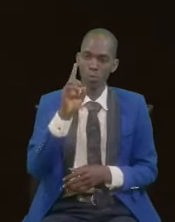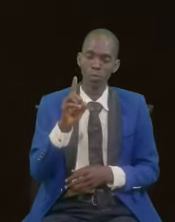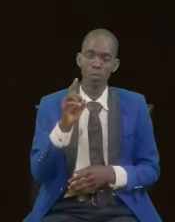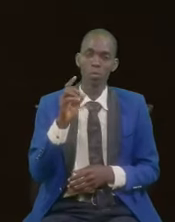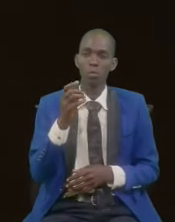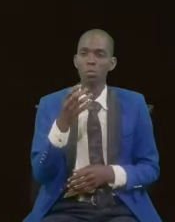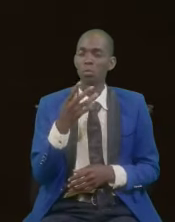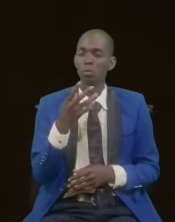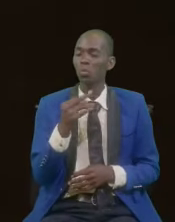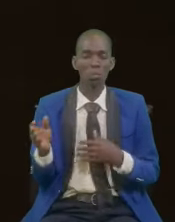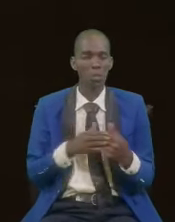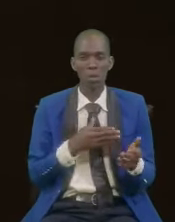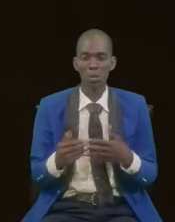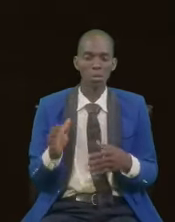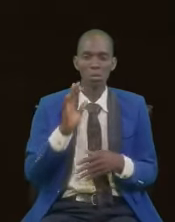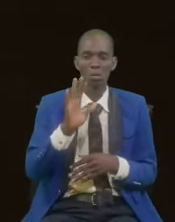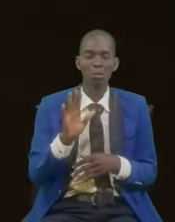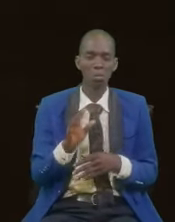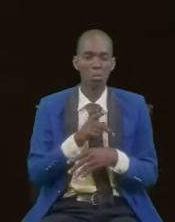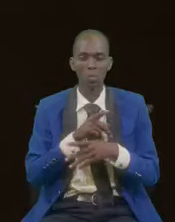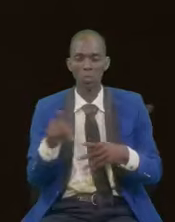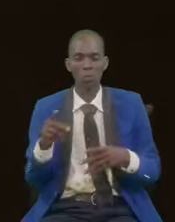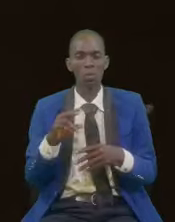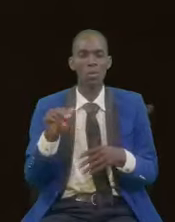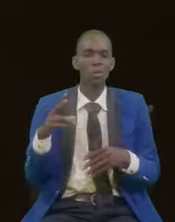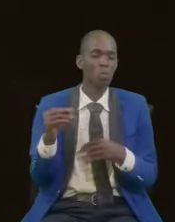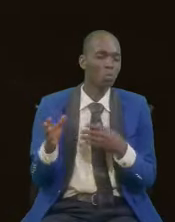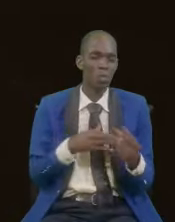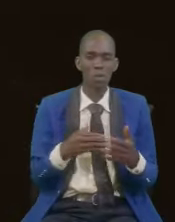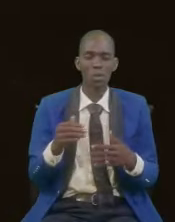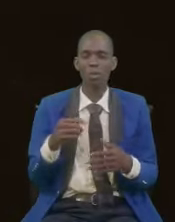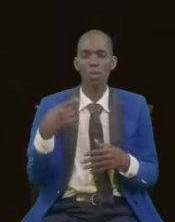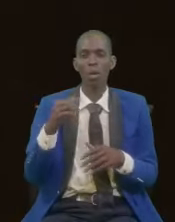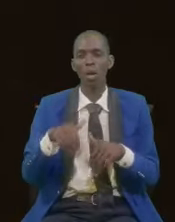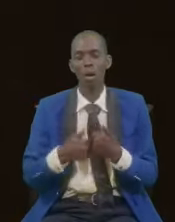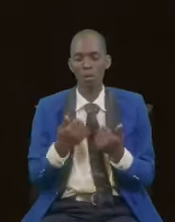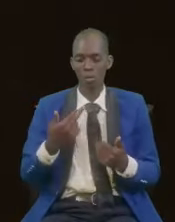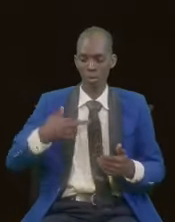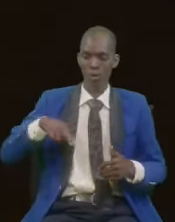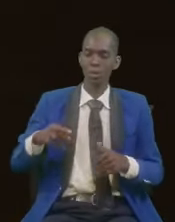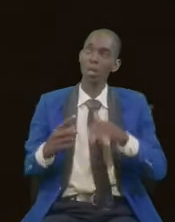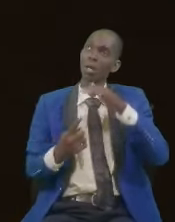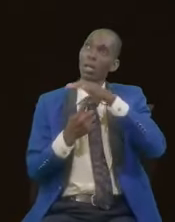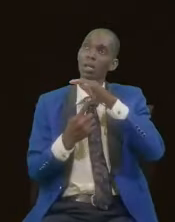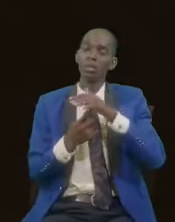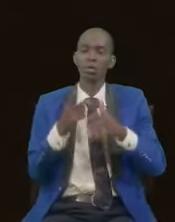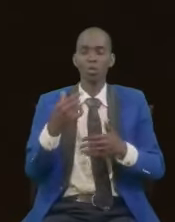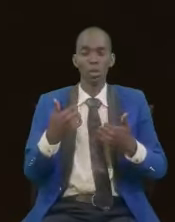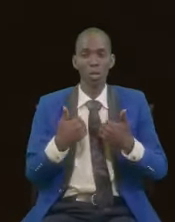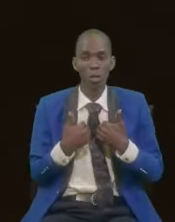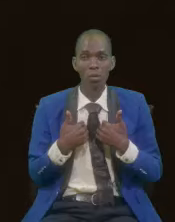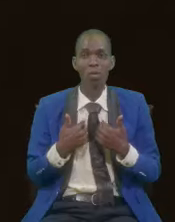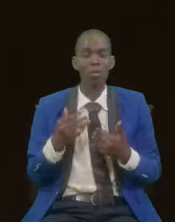of whatever profession, no man of any religious height, without